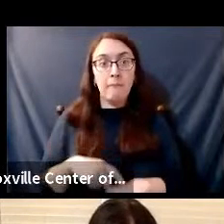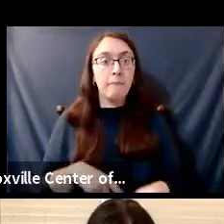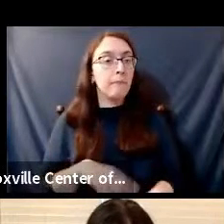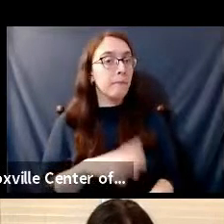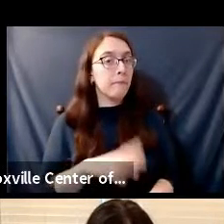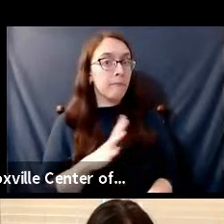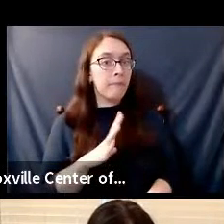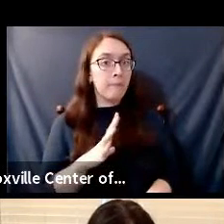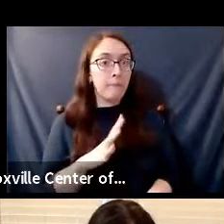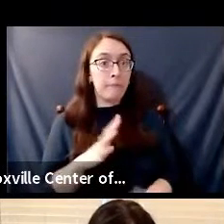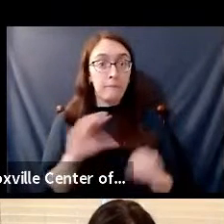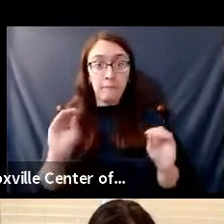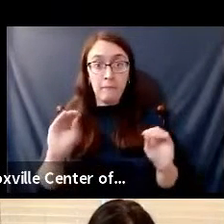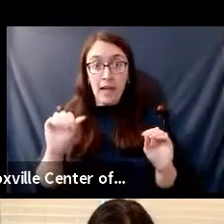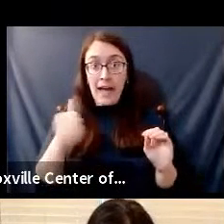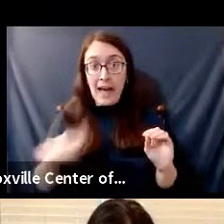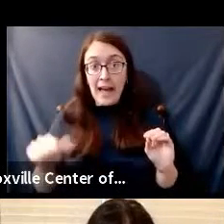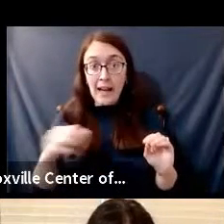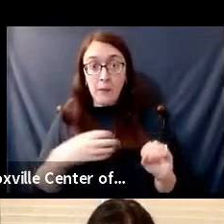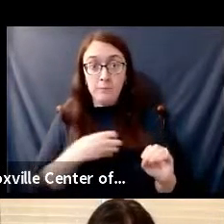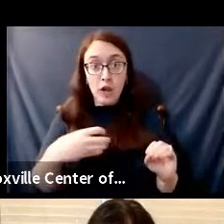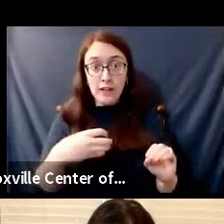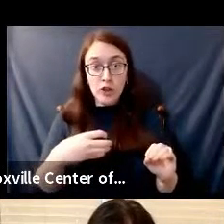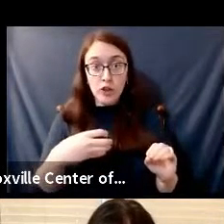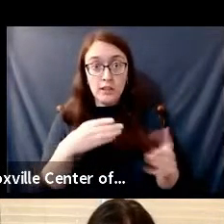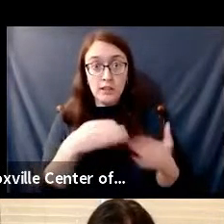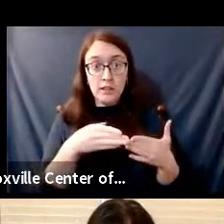fine. Does anyone have any objections to that?